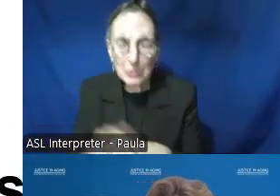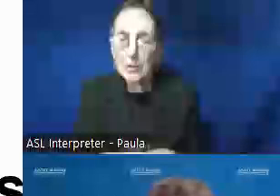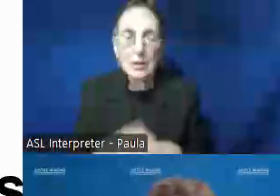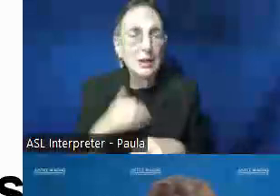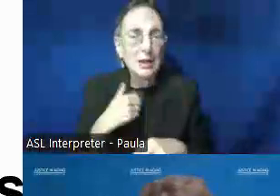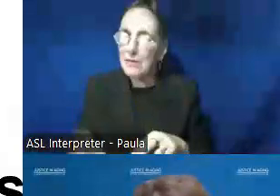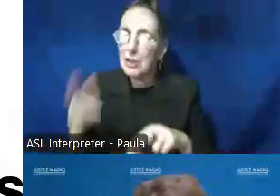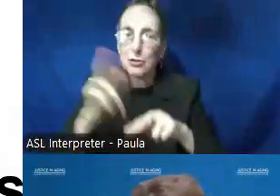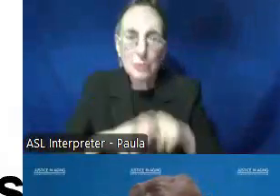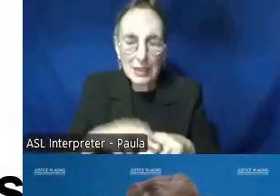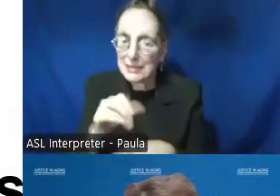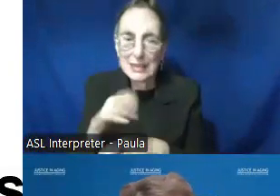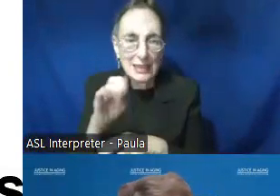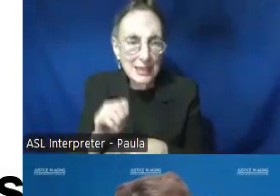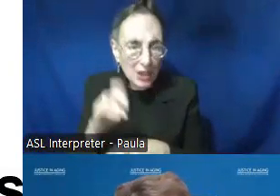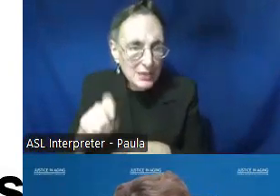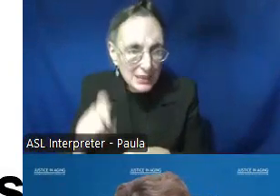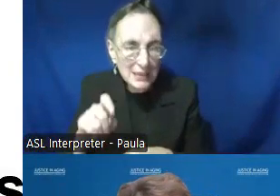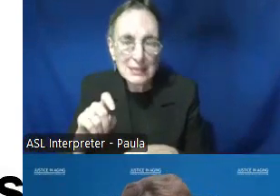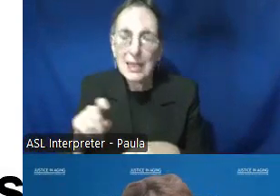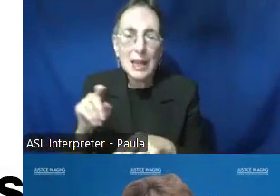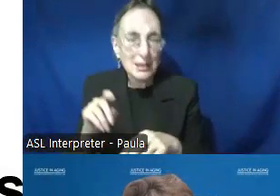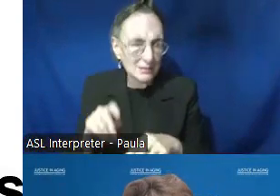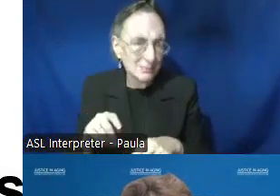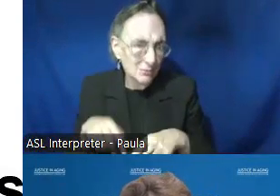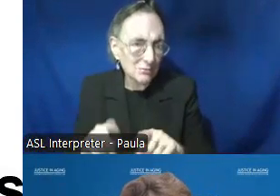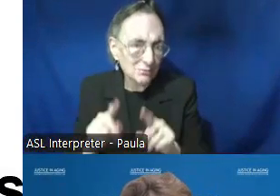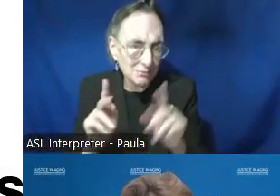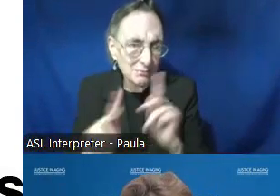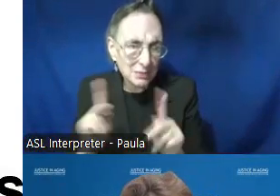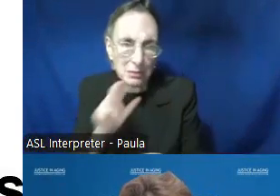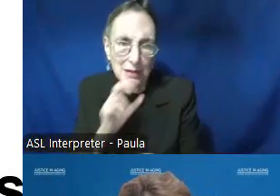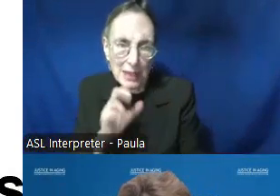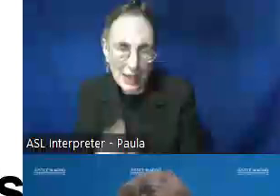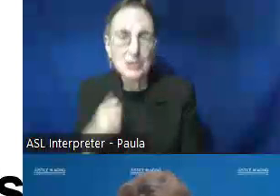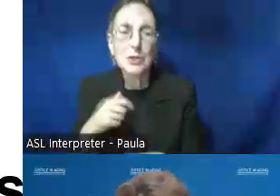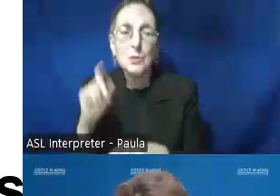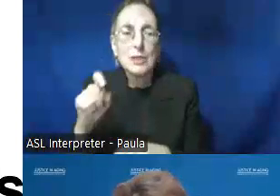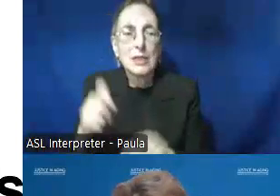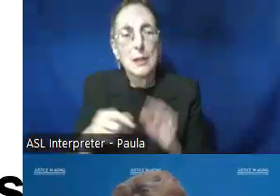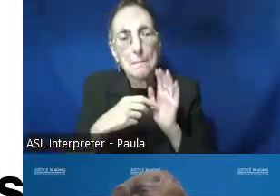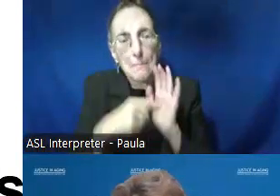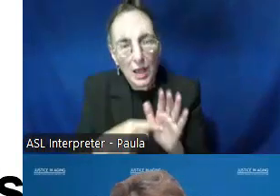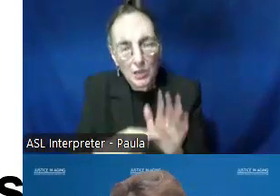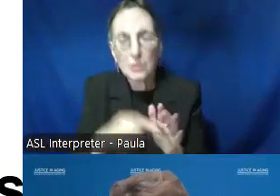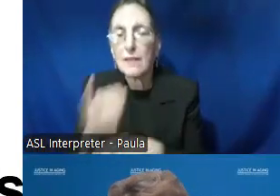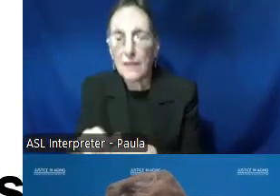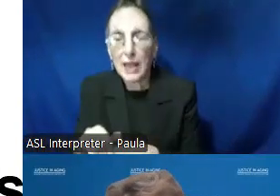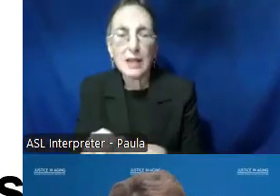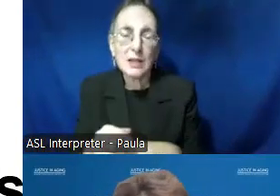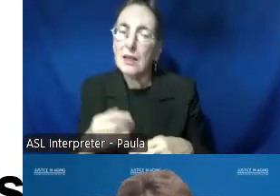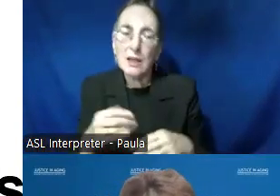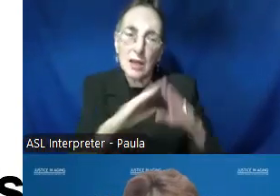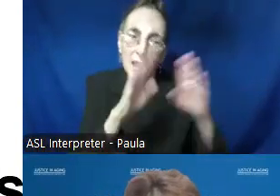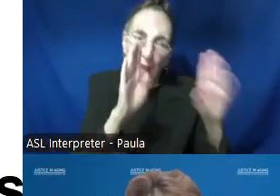increasing care needs, and knowing that we need models that integrate housing and